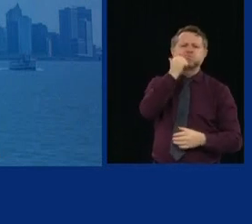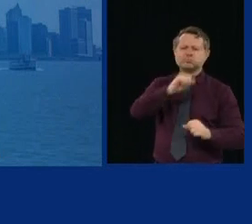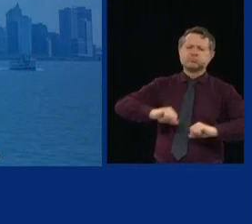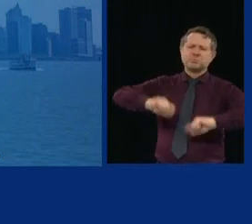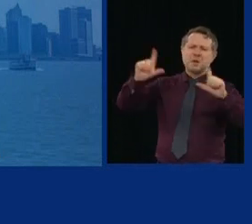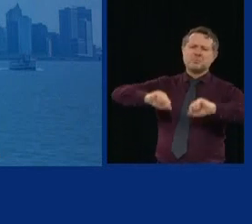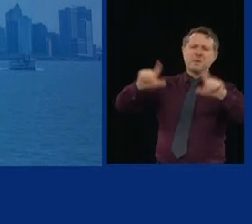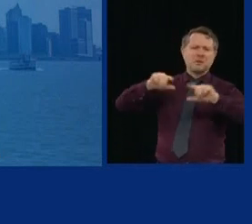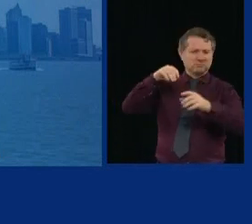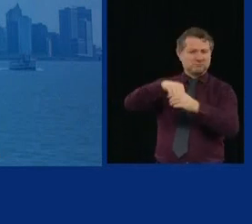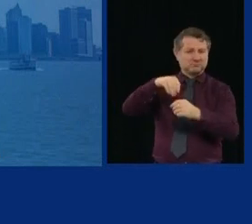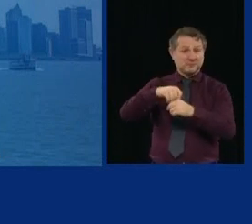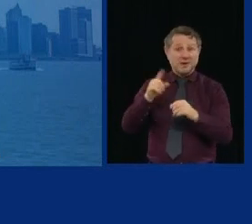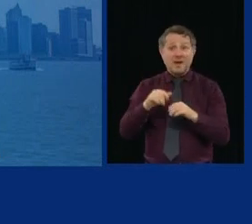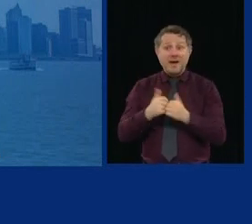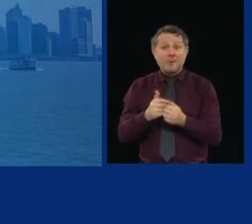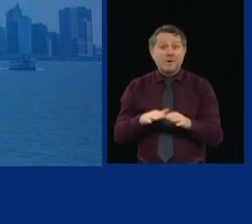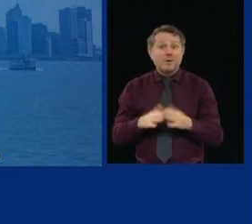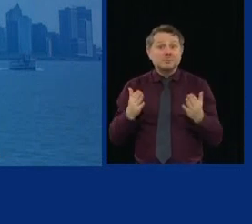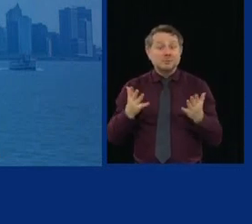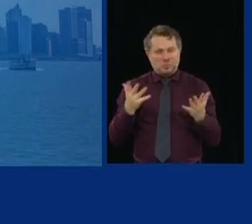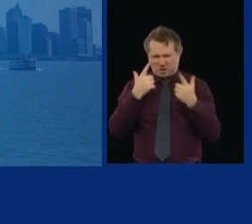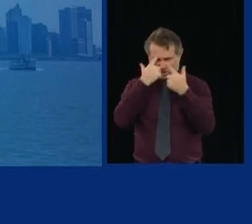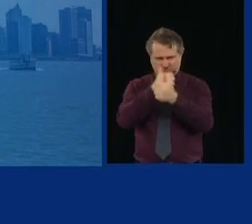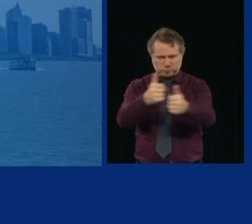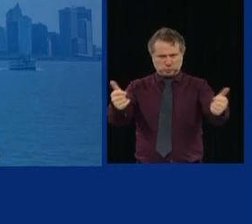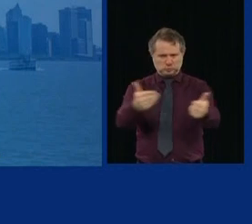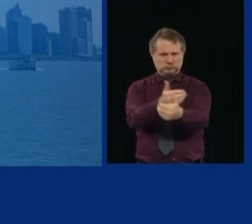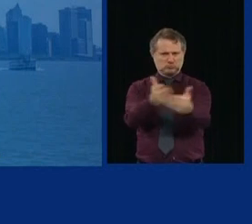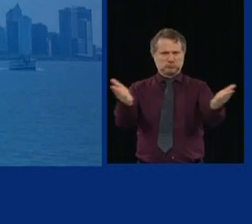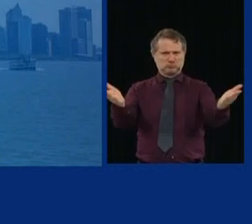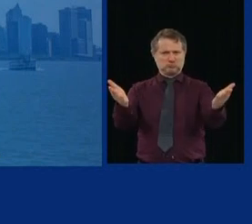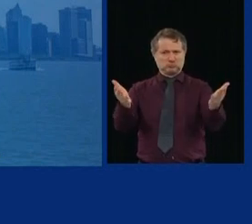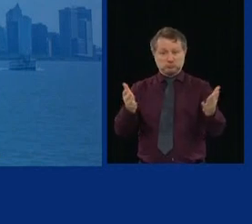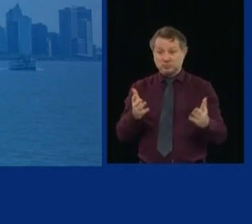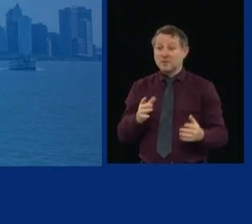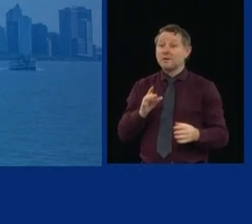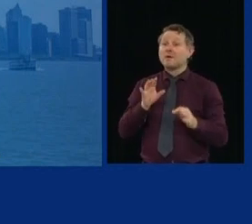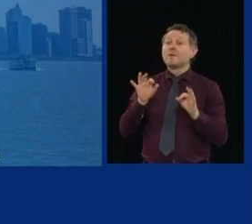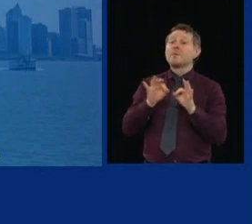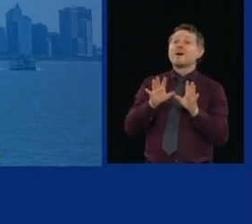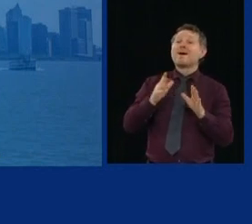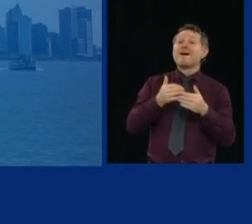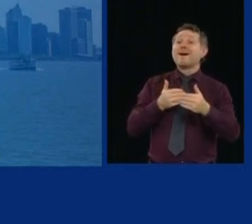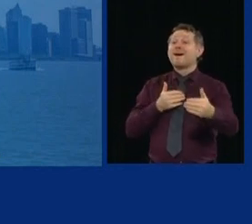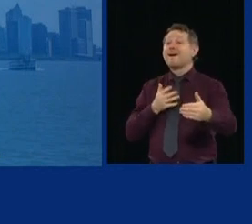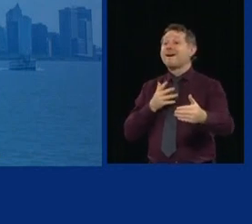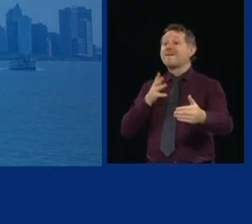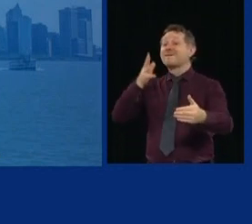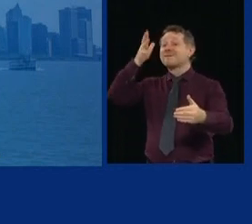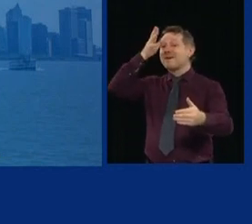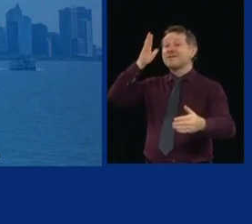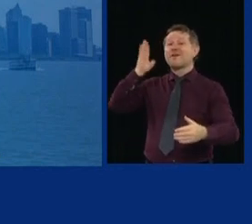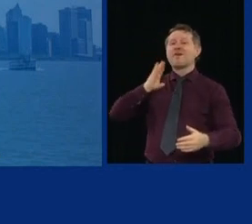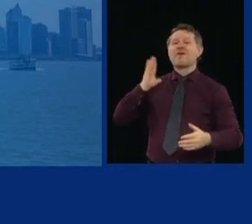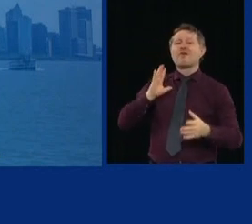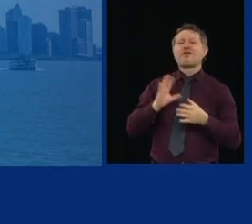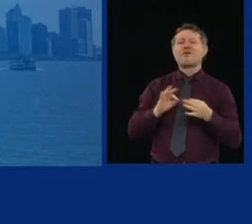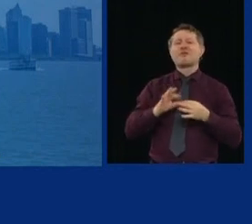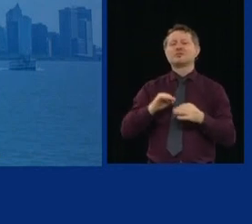of us, stone to stone across the morass, as my father used to say. You're going through